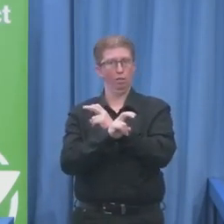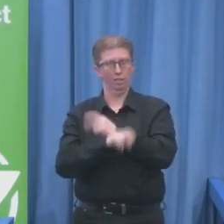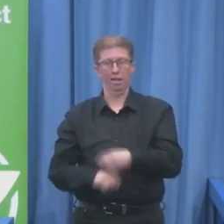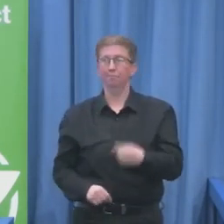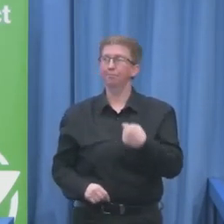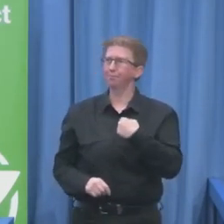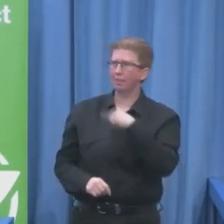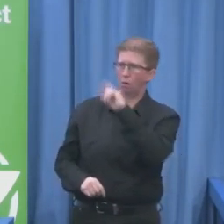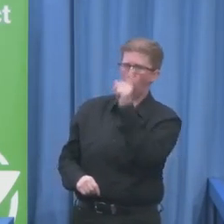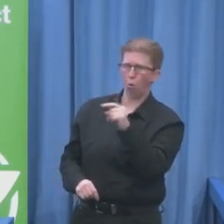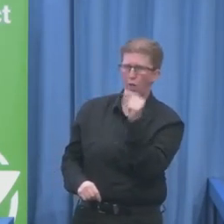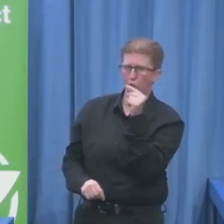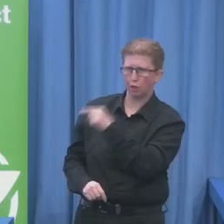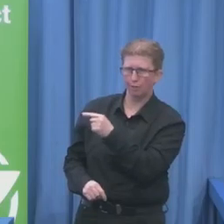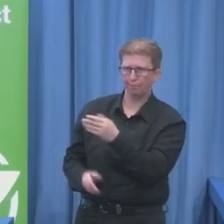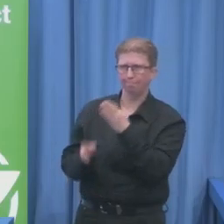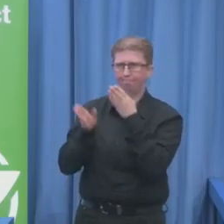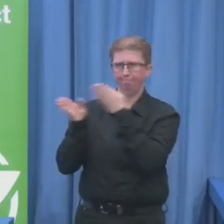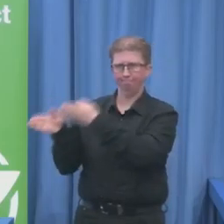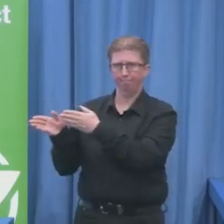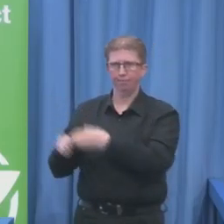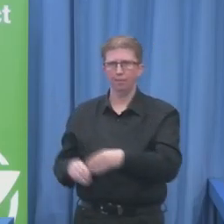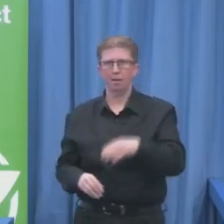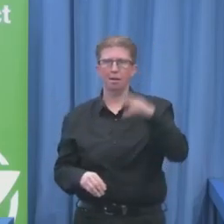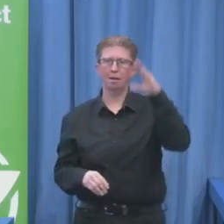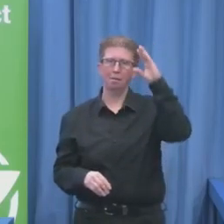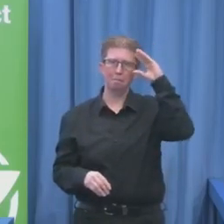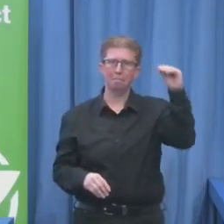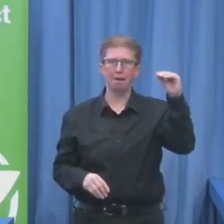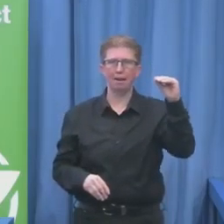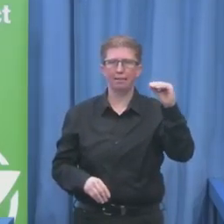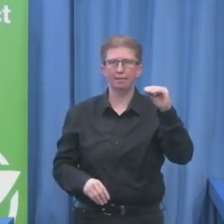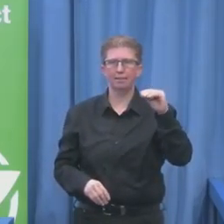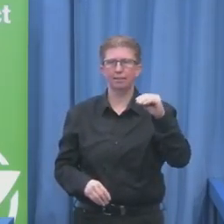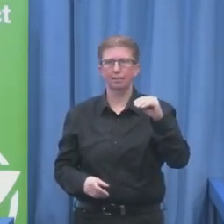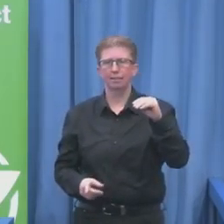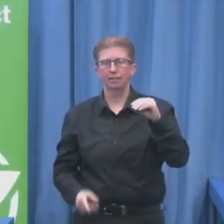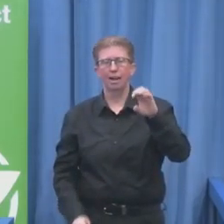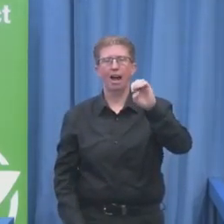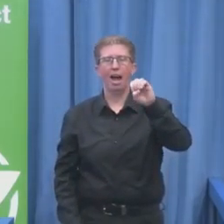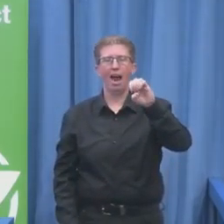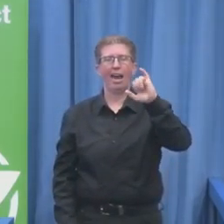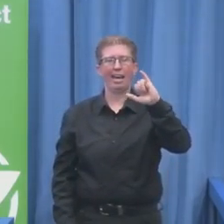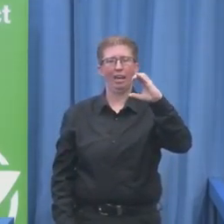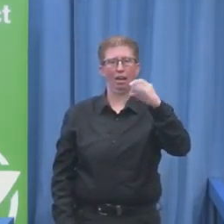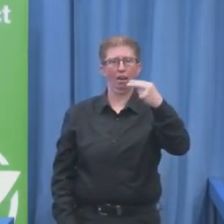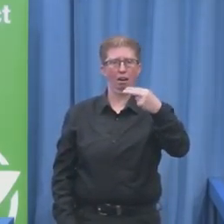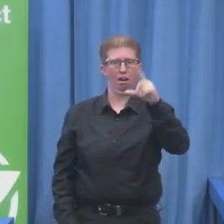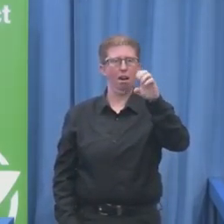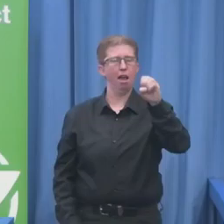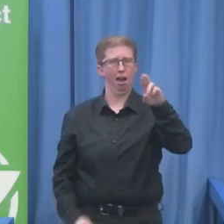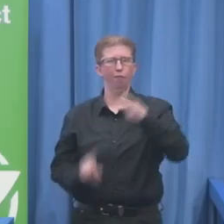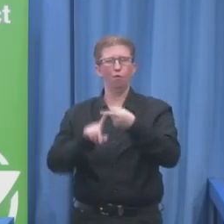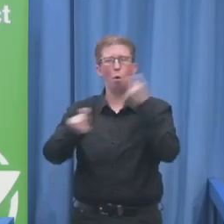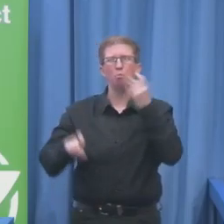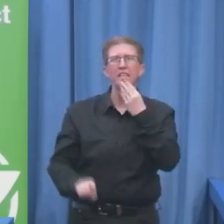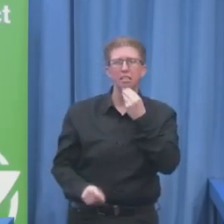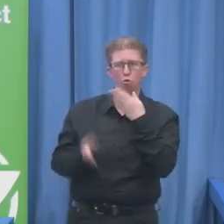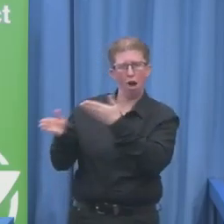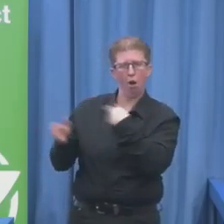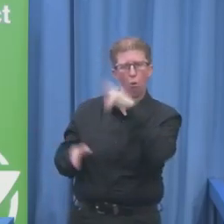Mr. Eichler and Ms. Predescu. I find it very impressive and very honorable that you build up